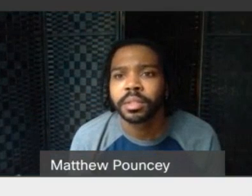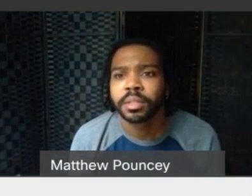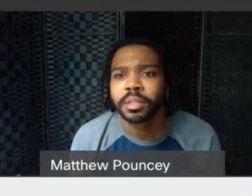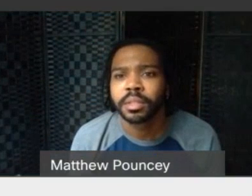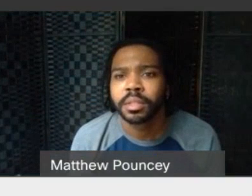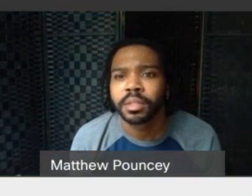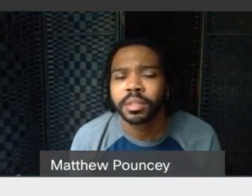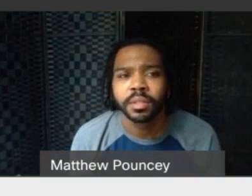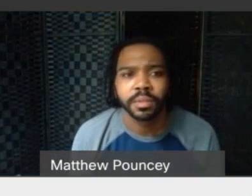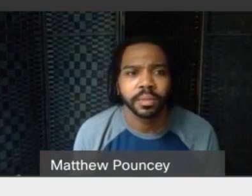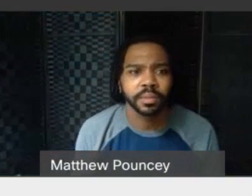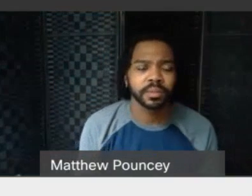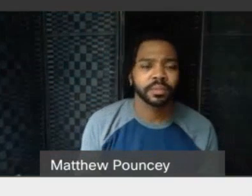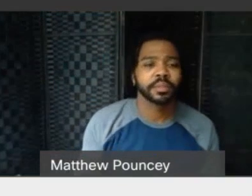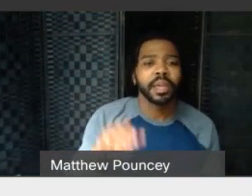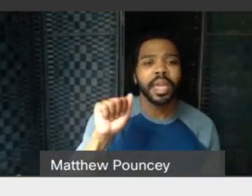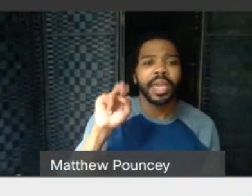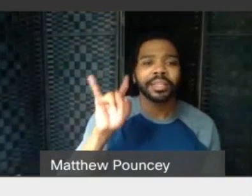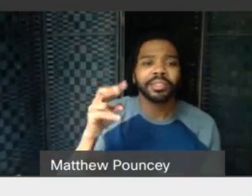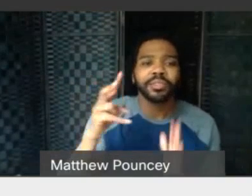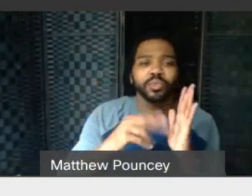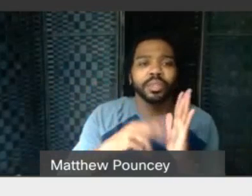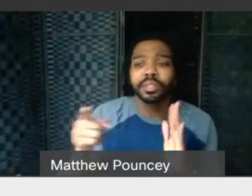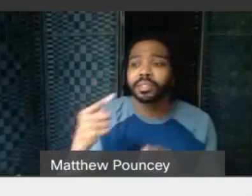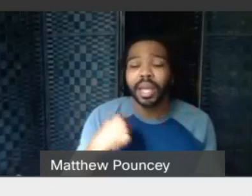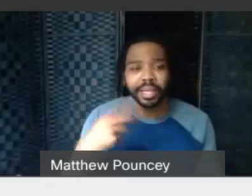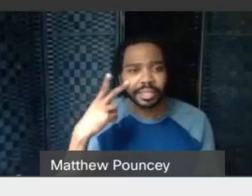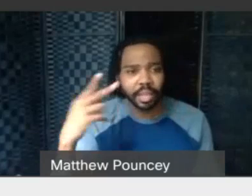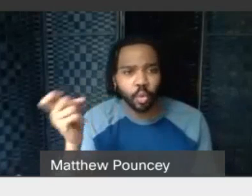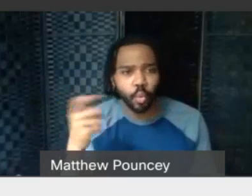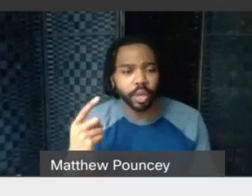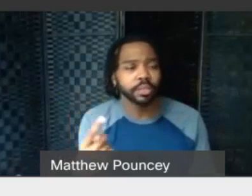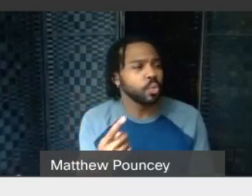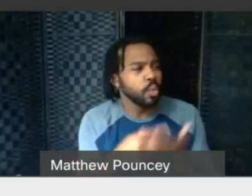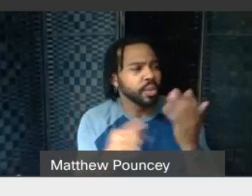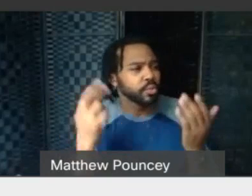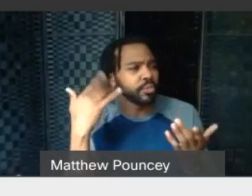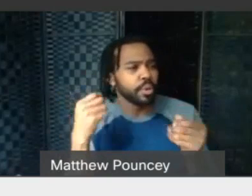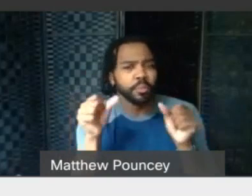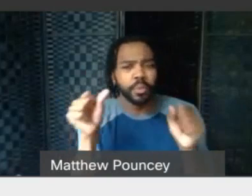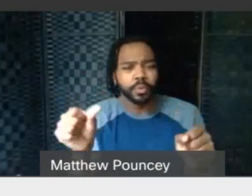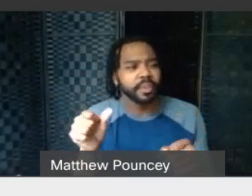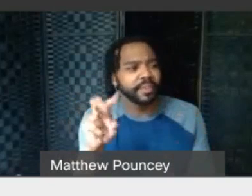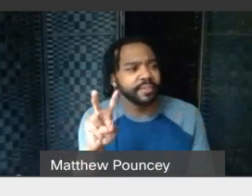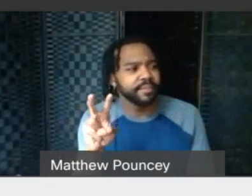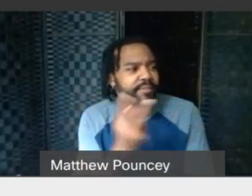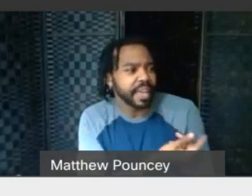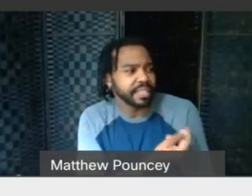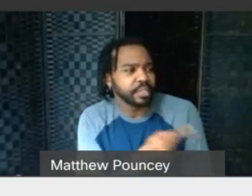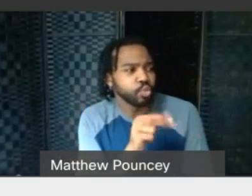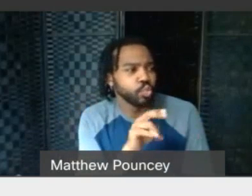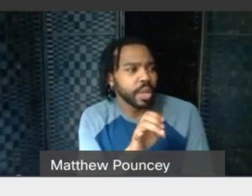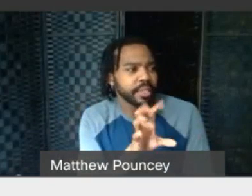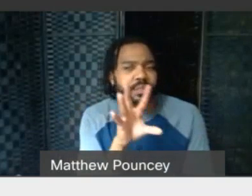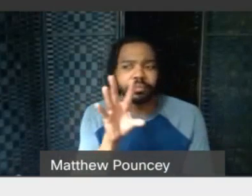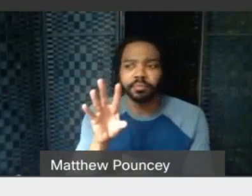There's a question. I'm sorry if I missed this. What's the purpose of publishing vaccination rates on the DDS website? It's to make, is it